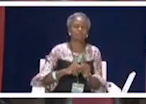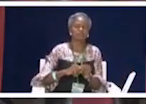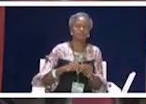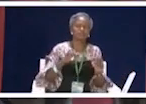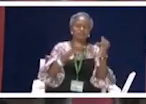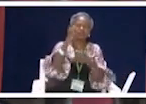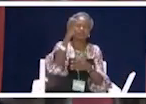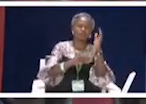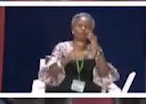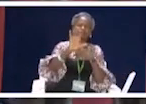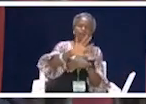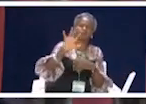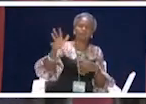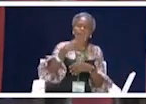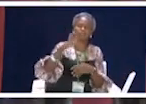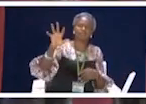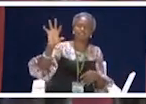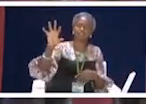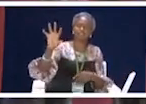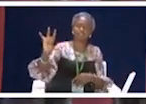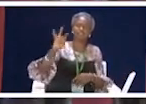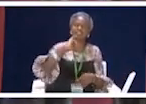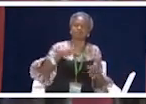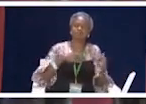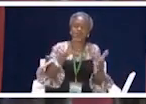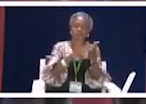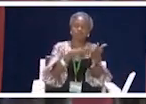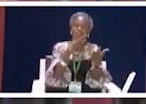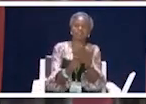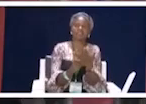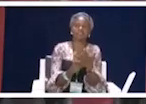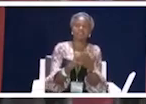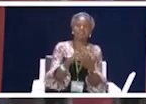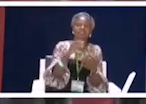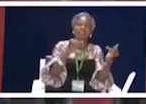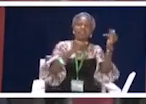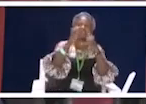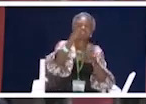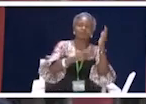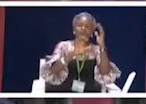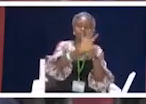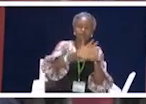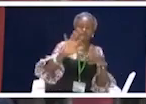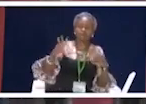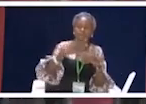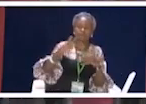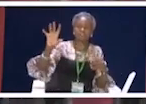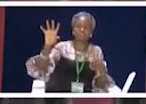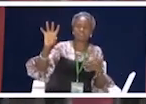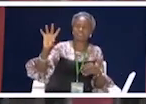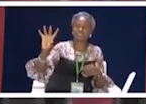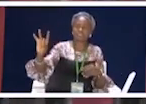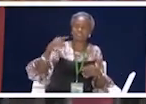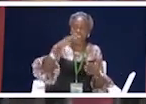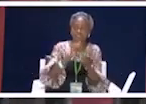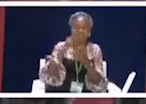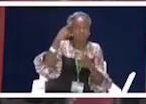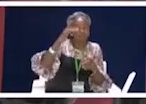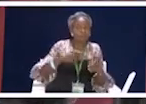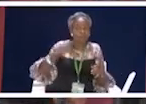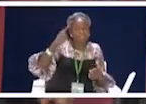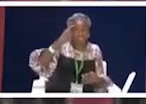Isaiah chapter 55 verse 8 is my witness. Isaiah 55 verse 8 says, for my